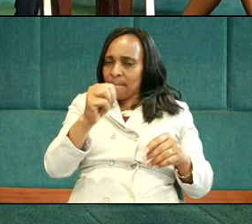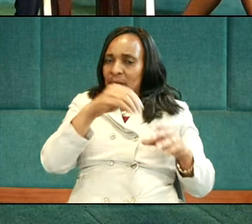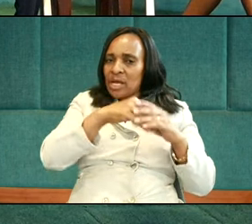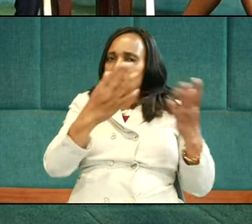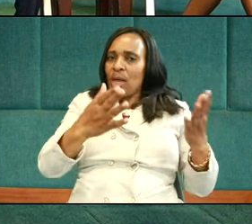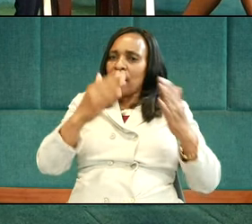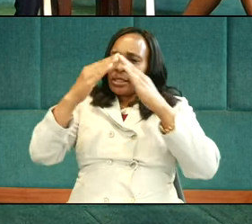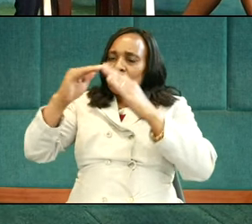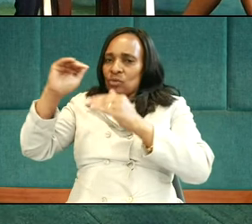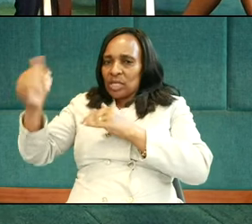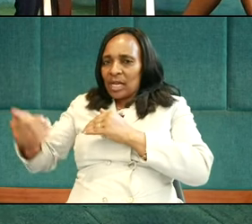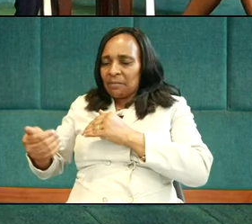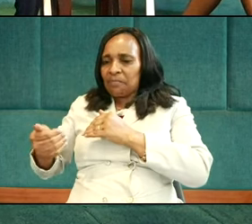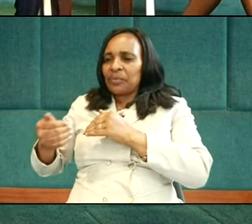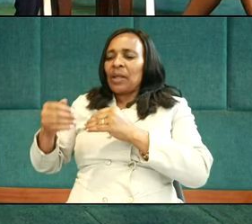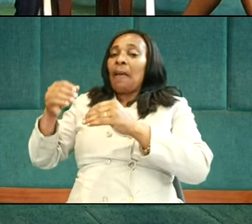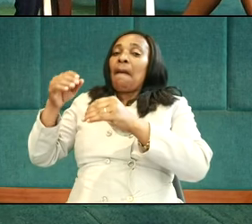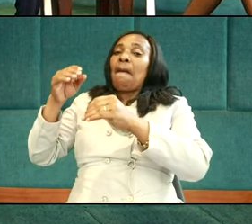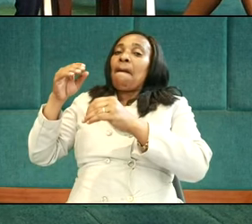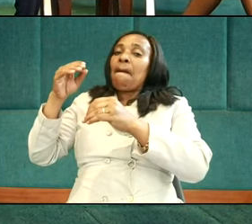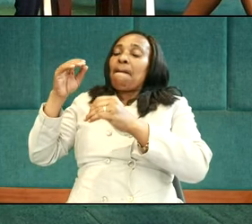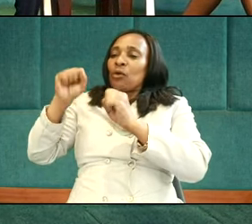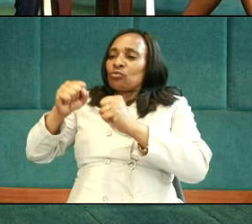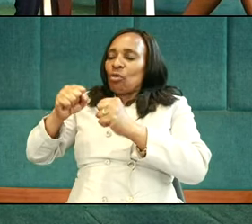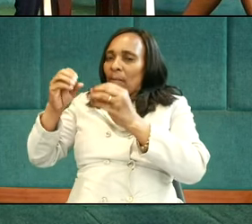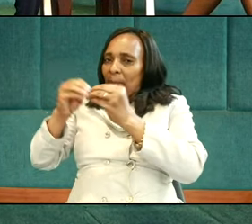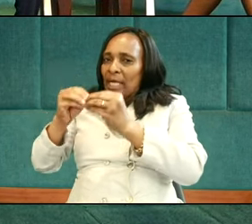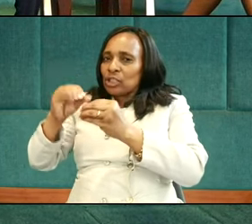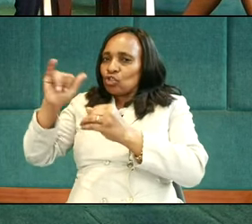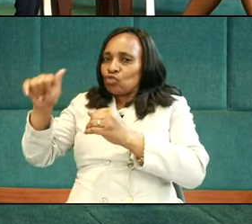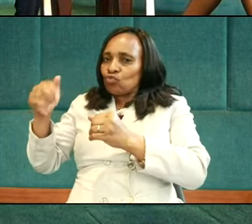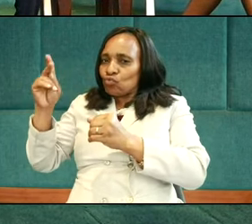mustered Judah and Benjamin,